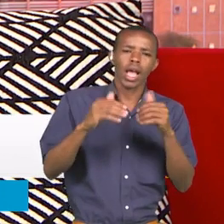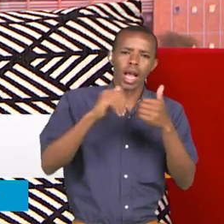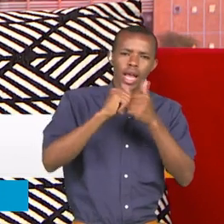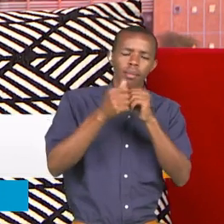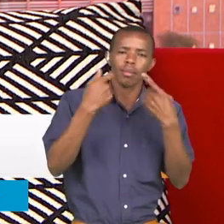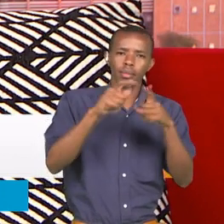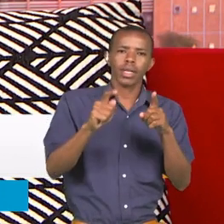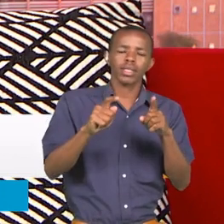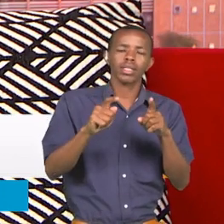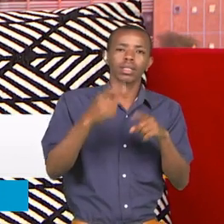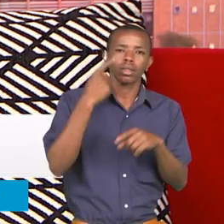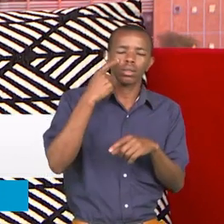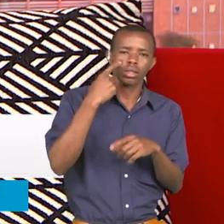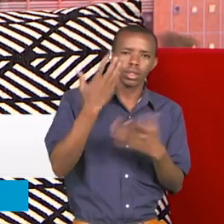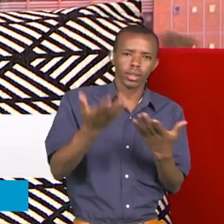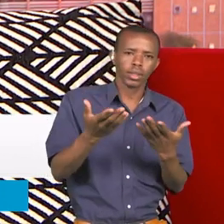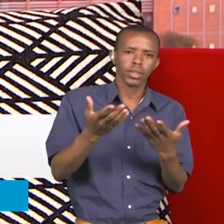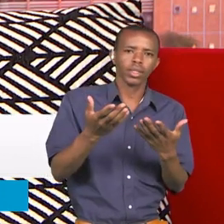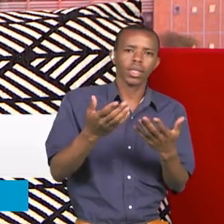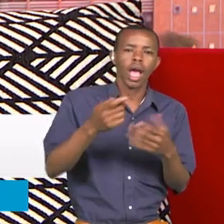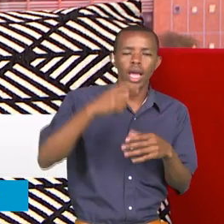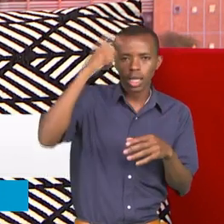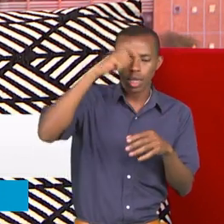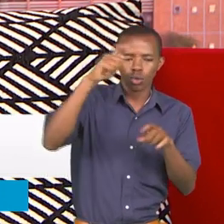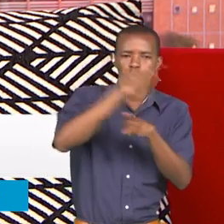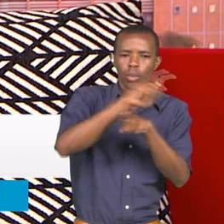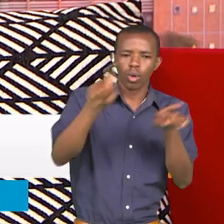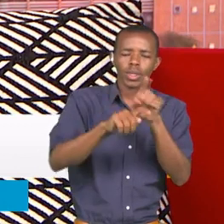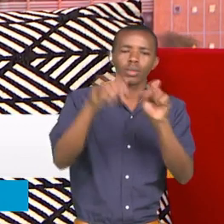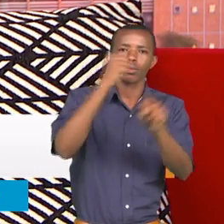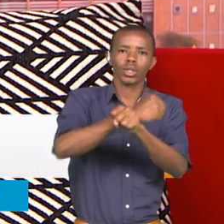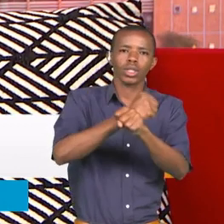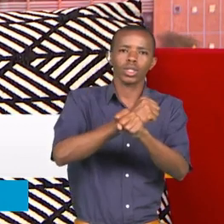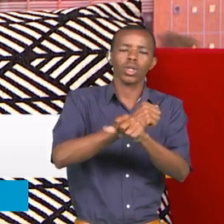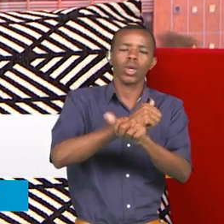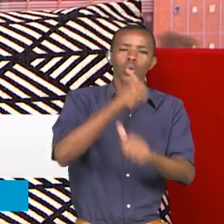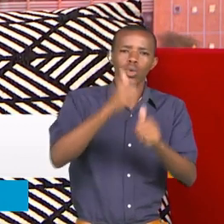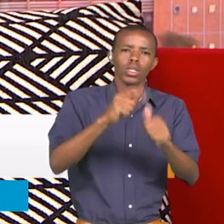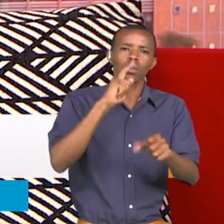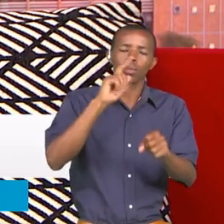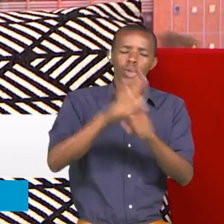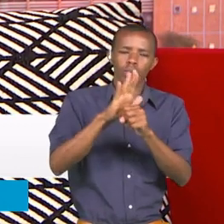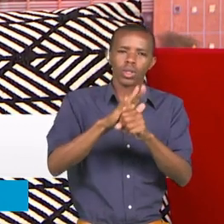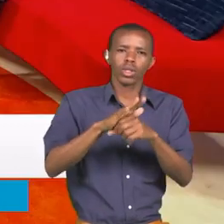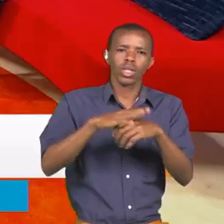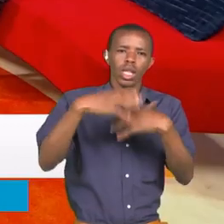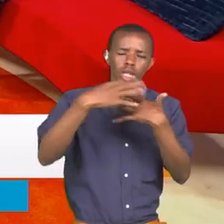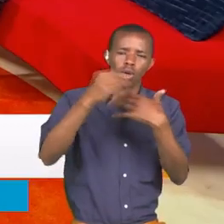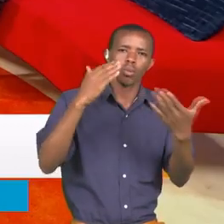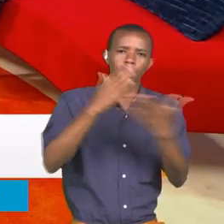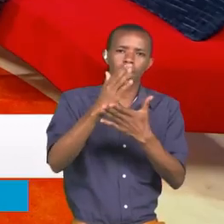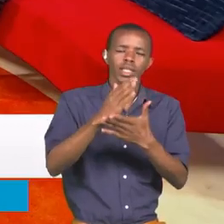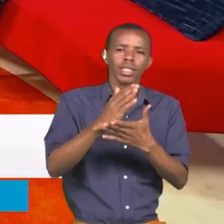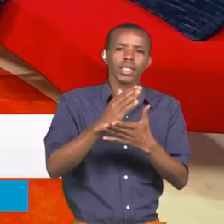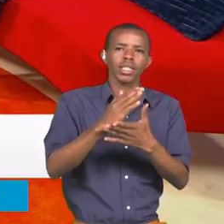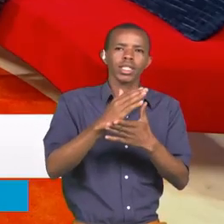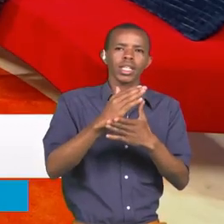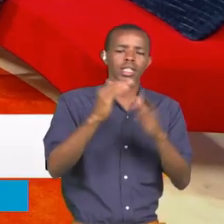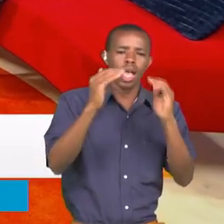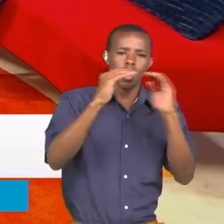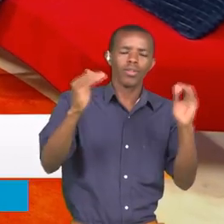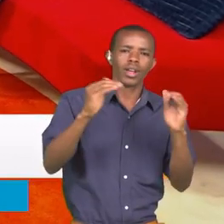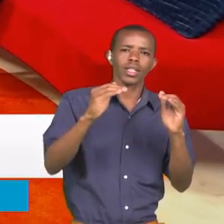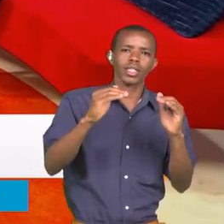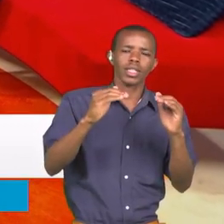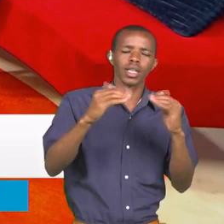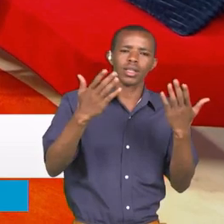But you find that the intellectual property, the protection that is guaranteed under the Copyright Act, is only ambivalent. Okay. It is just mentioned, but there's